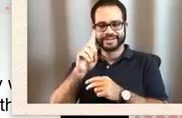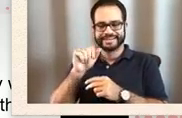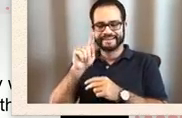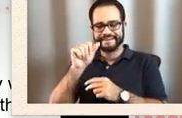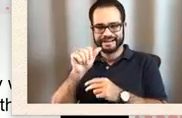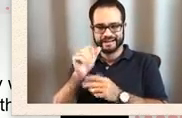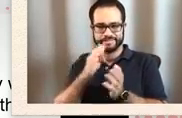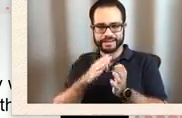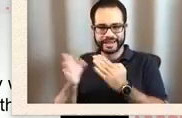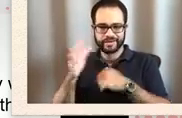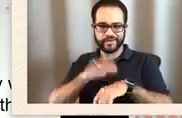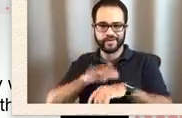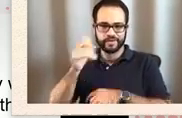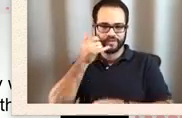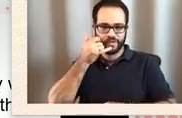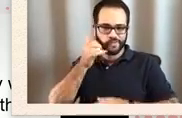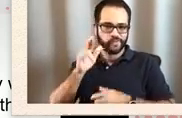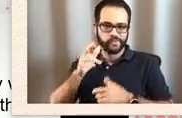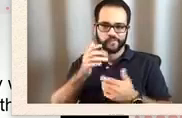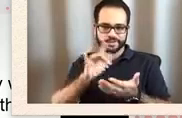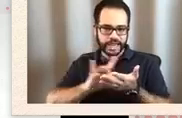mobile device.